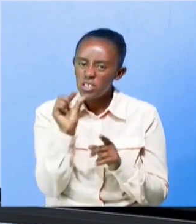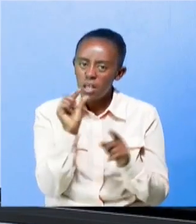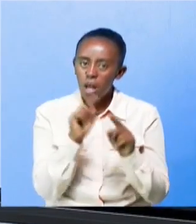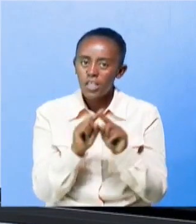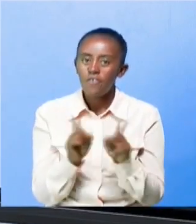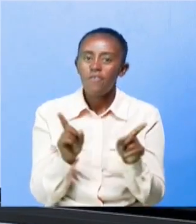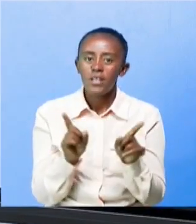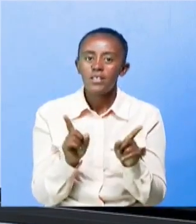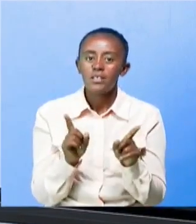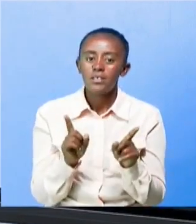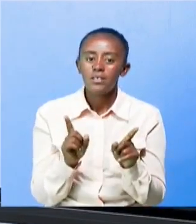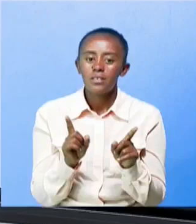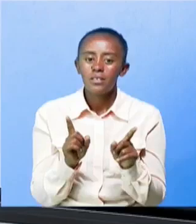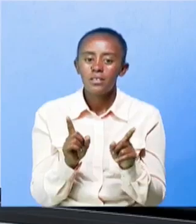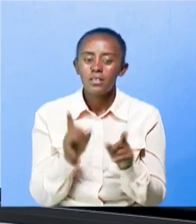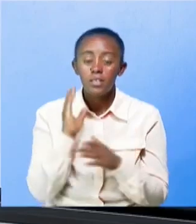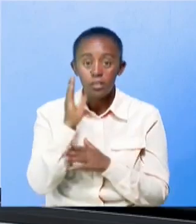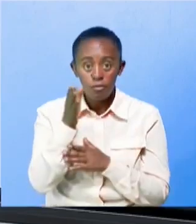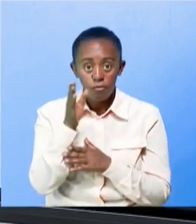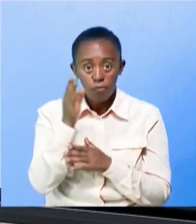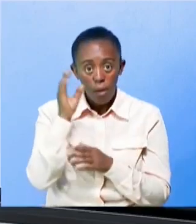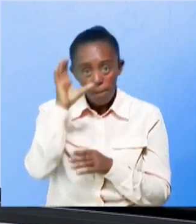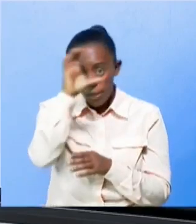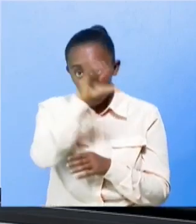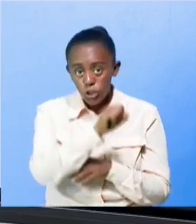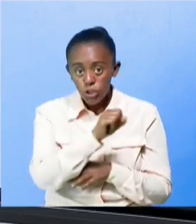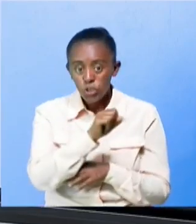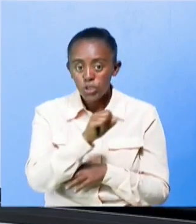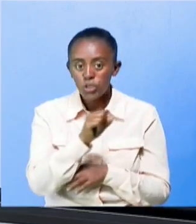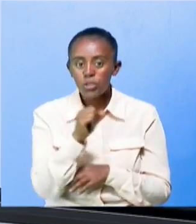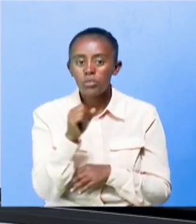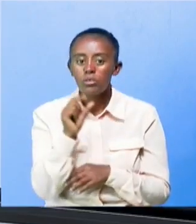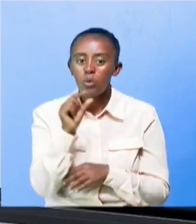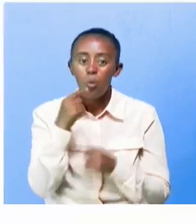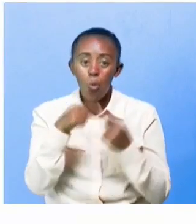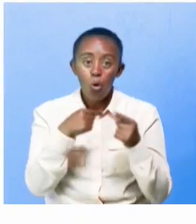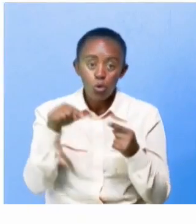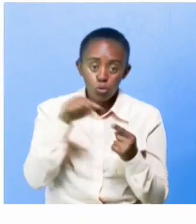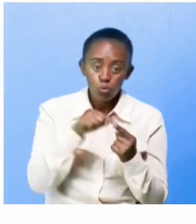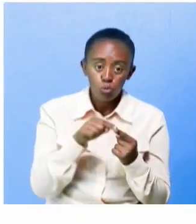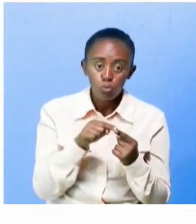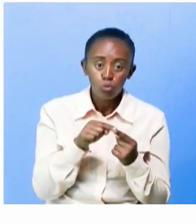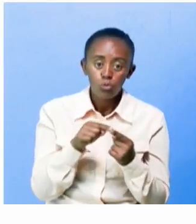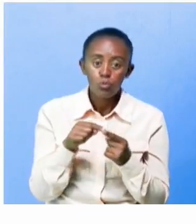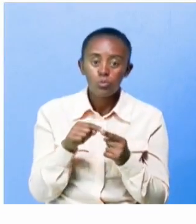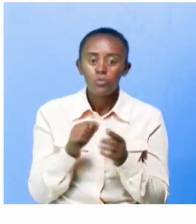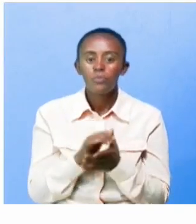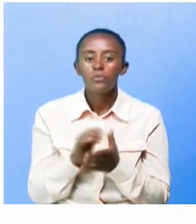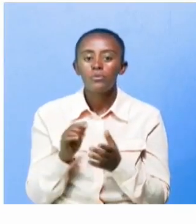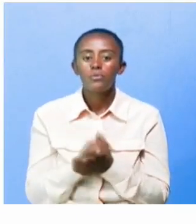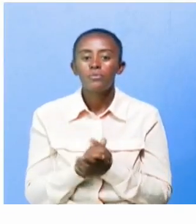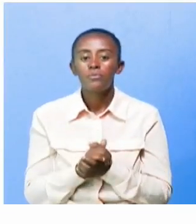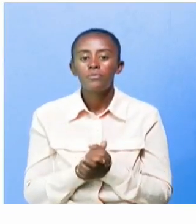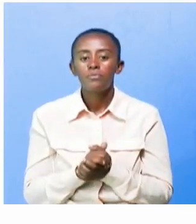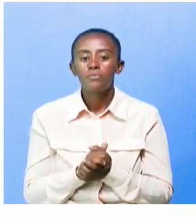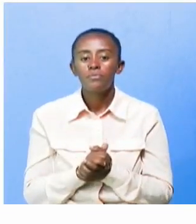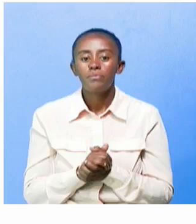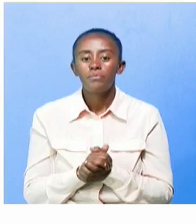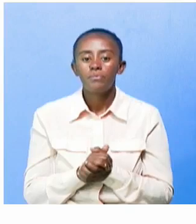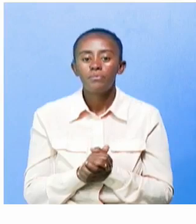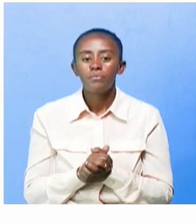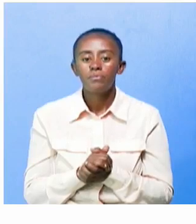difference is in the future predictions, when we're using going to, we have